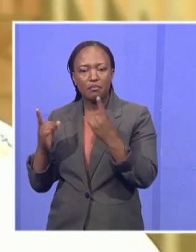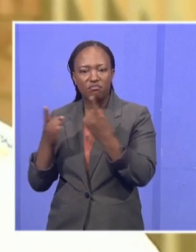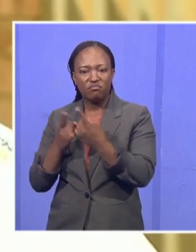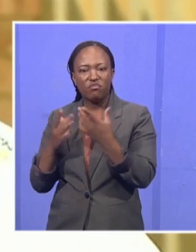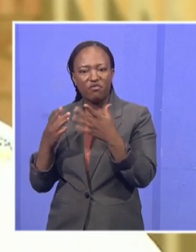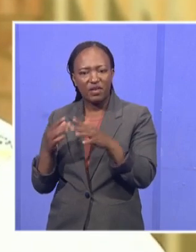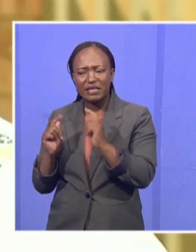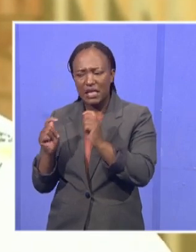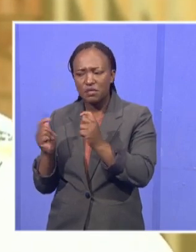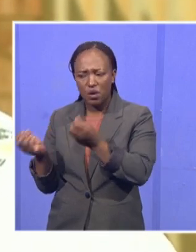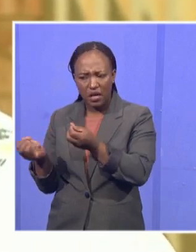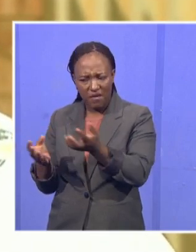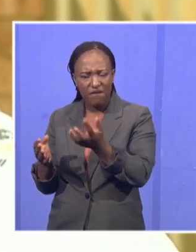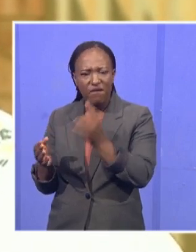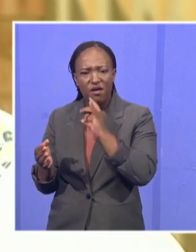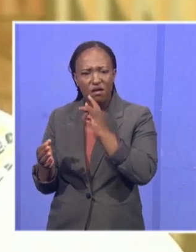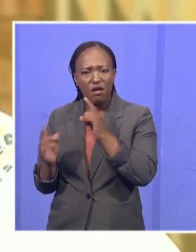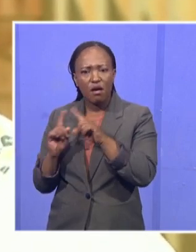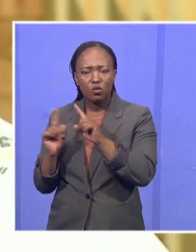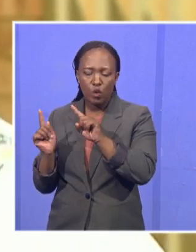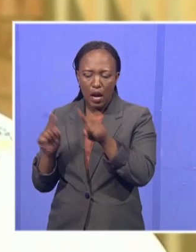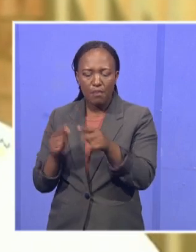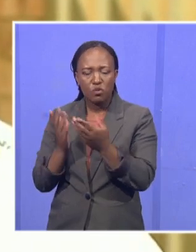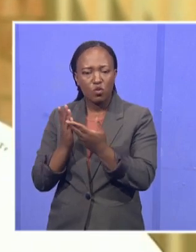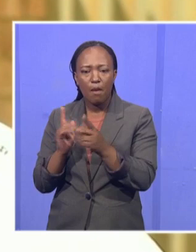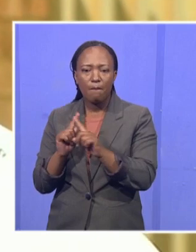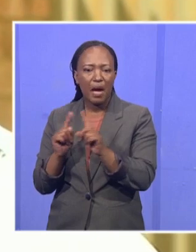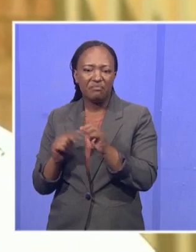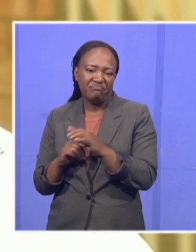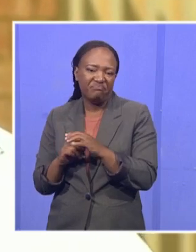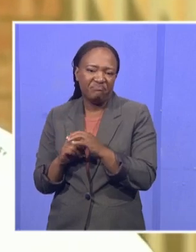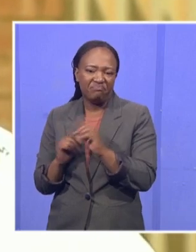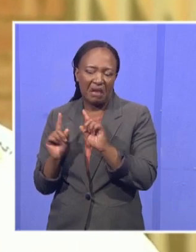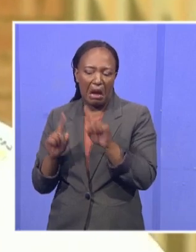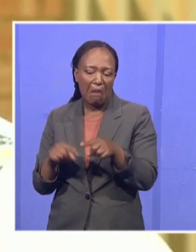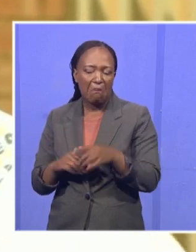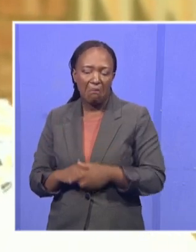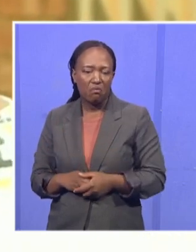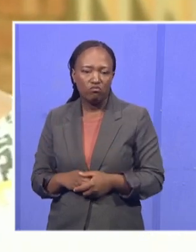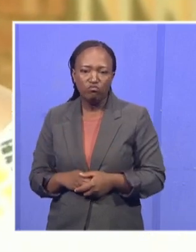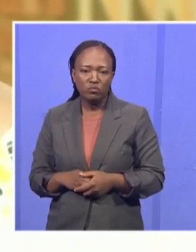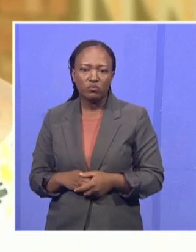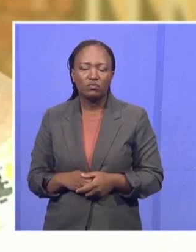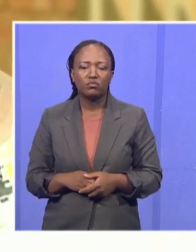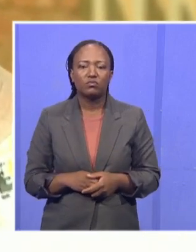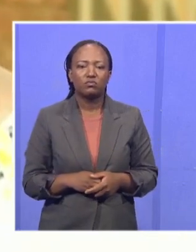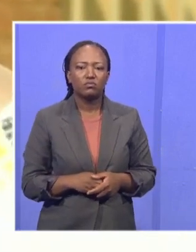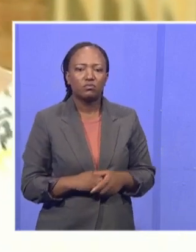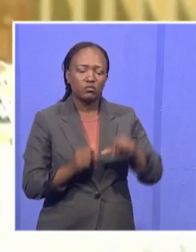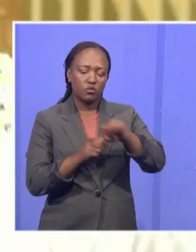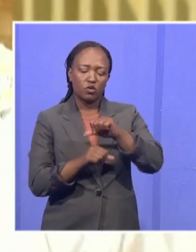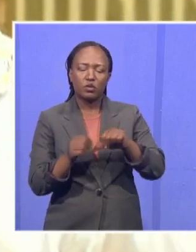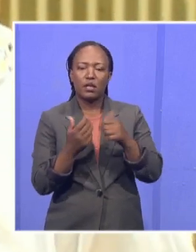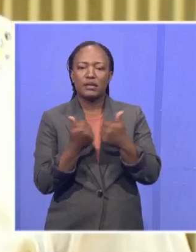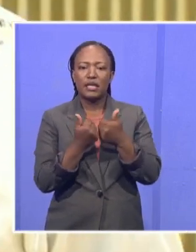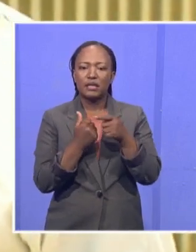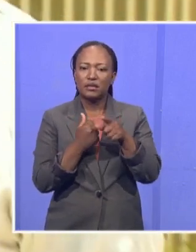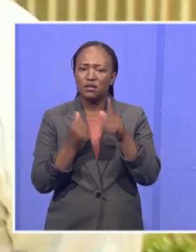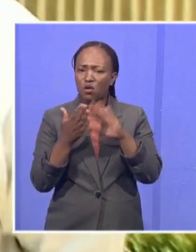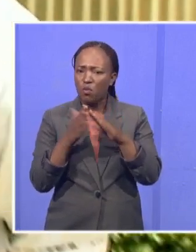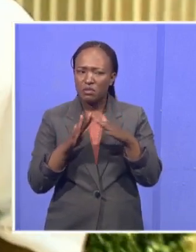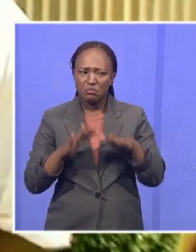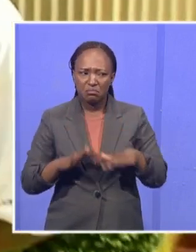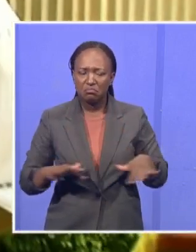with transport on Saturdays to come to school. They chose not to come to school. Social challenges, perhaps in the broader